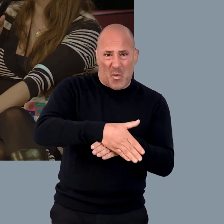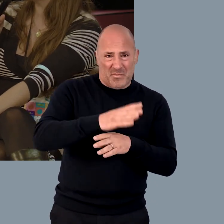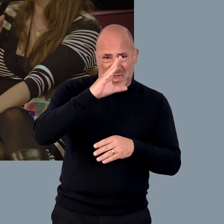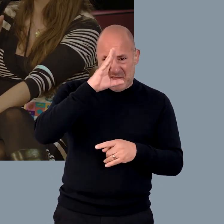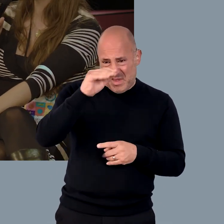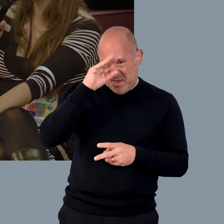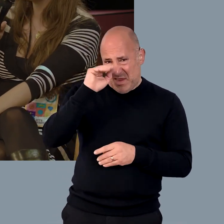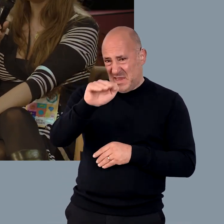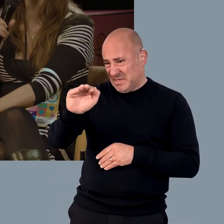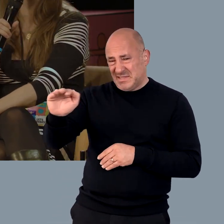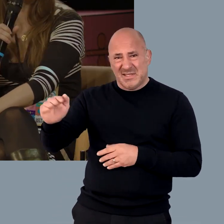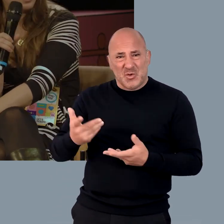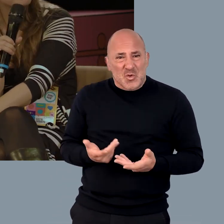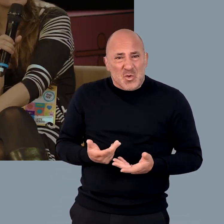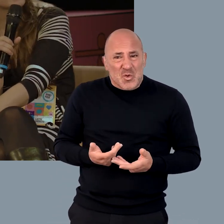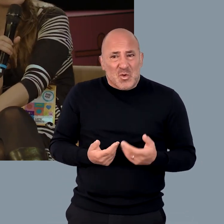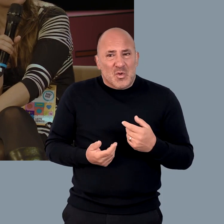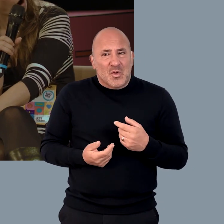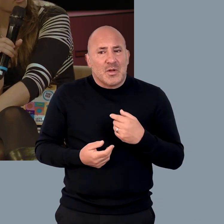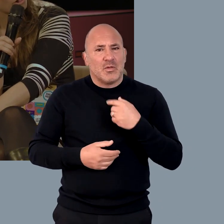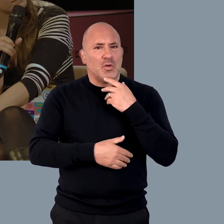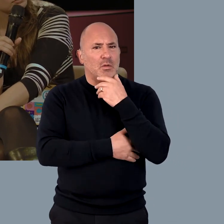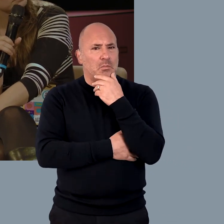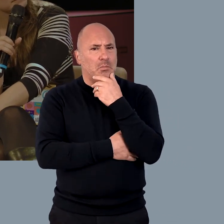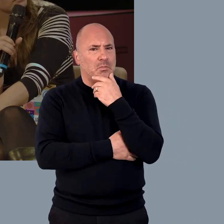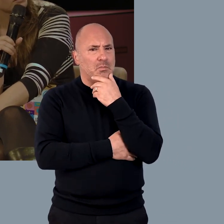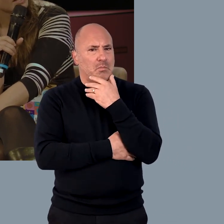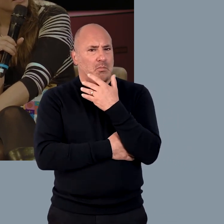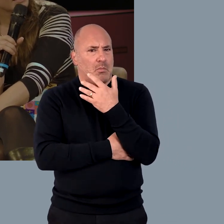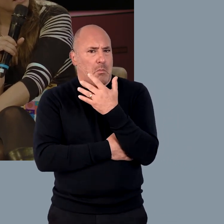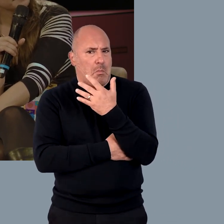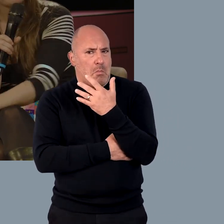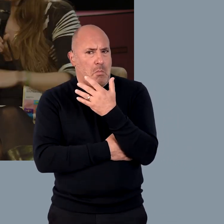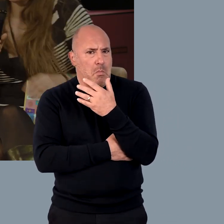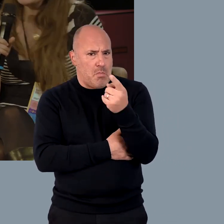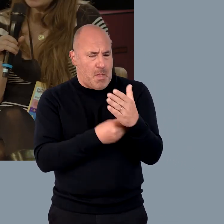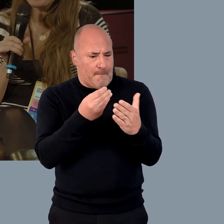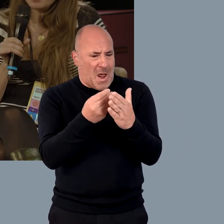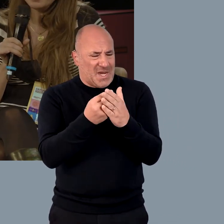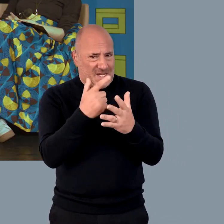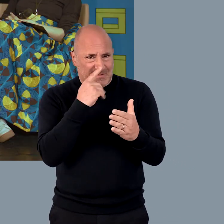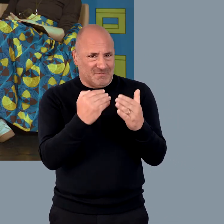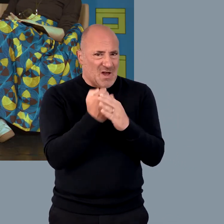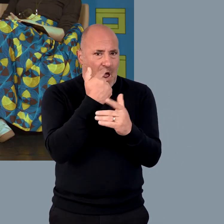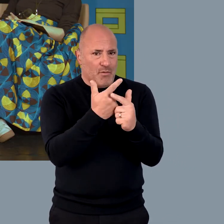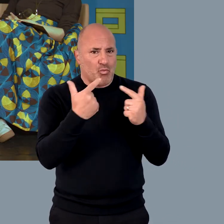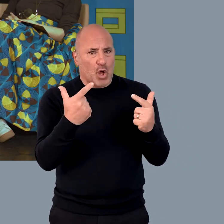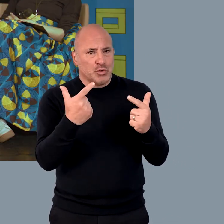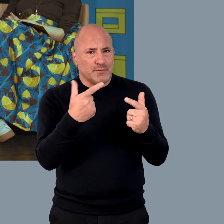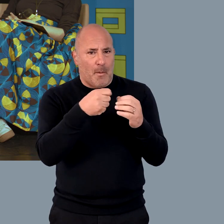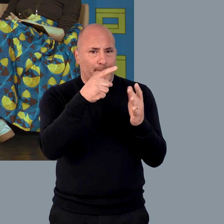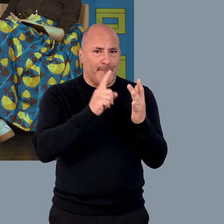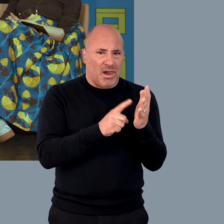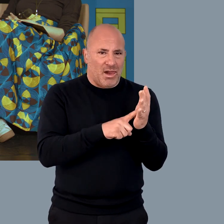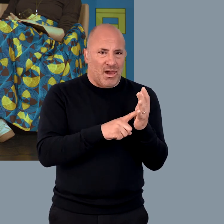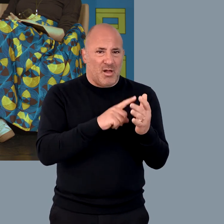that's fine and all, but do you know how much time it takes to call all of those people? And I thought, okay,